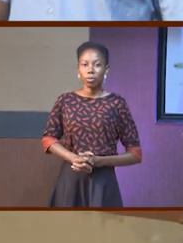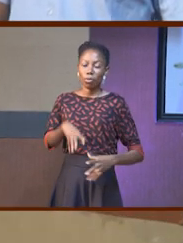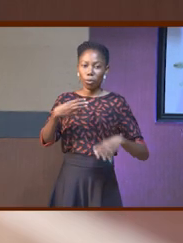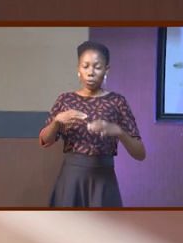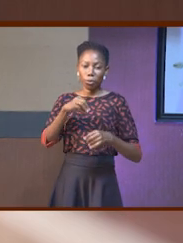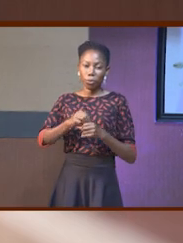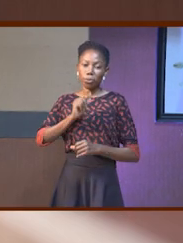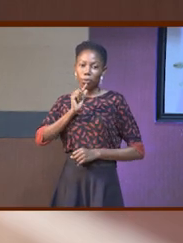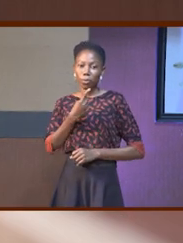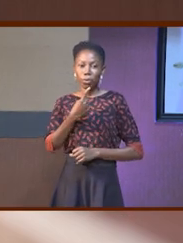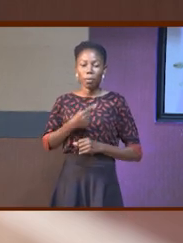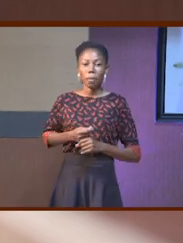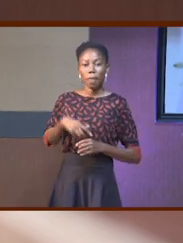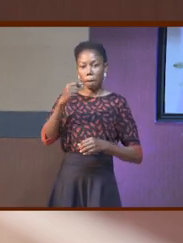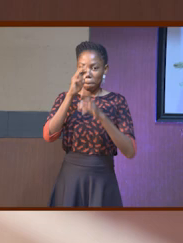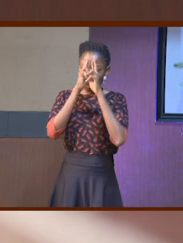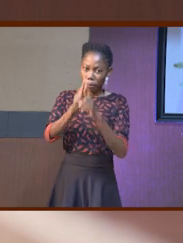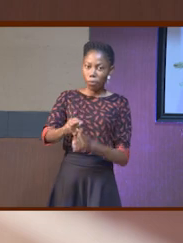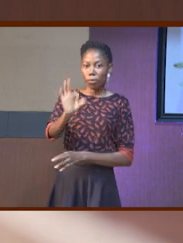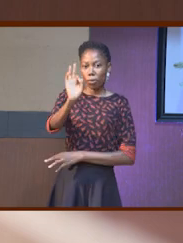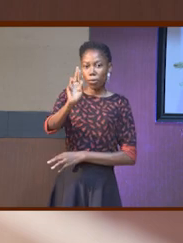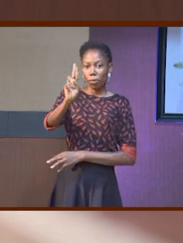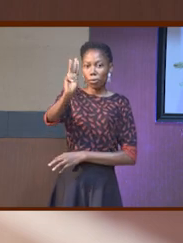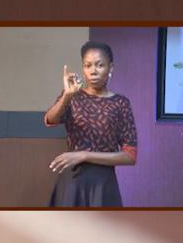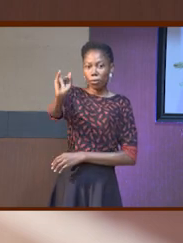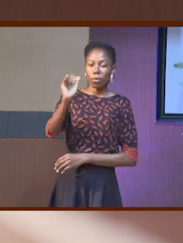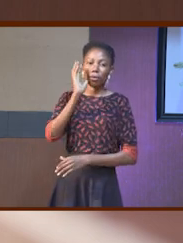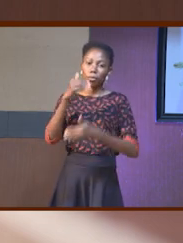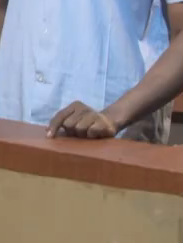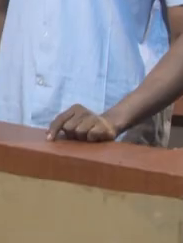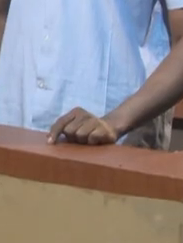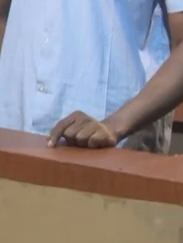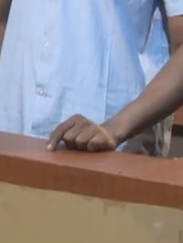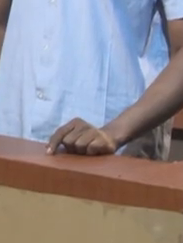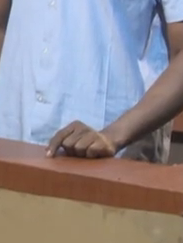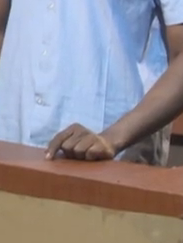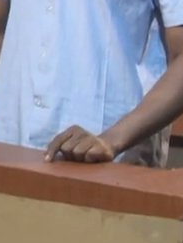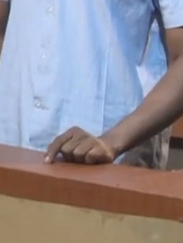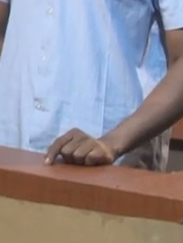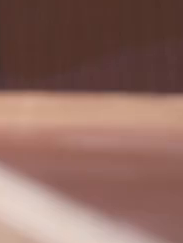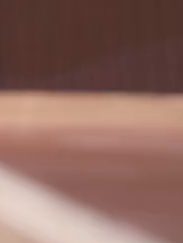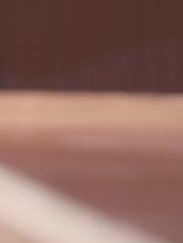Court in session. Honorable Judge Bumi Asalu presided.